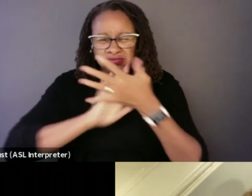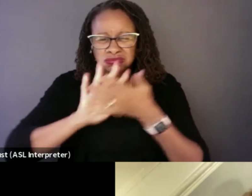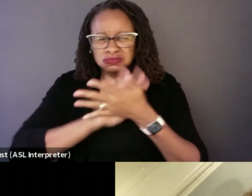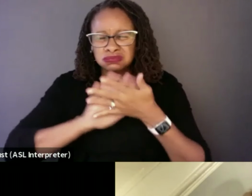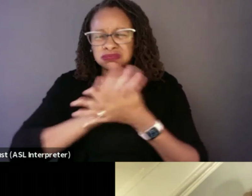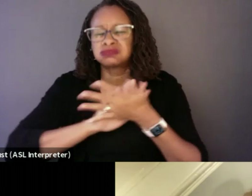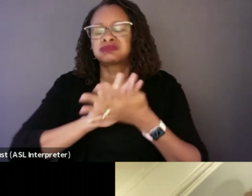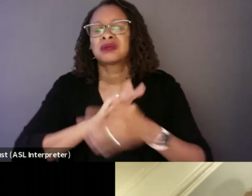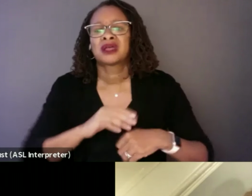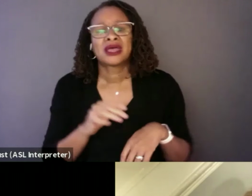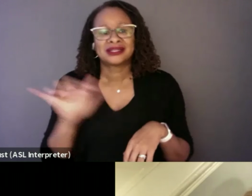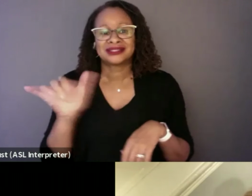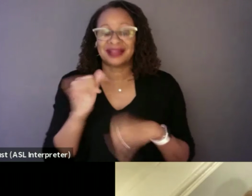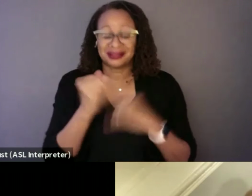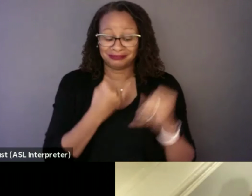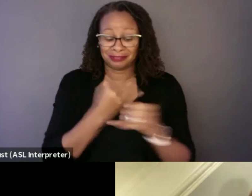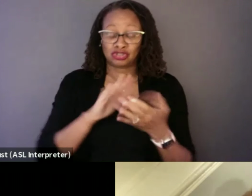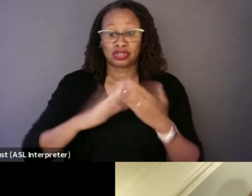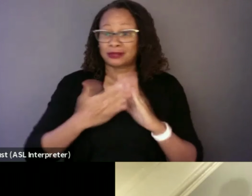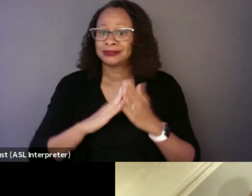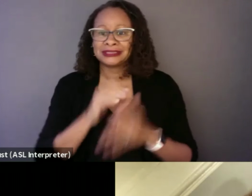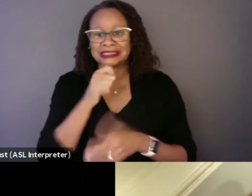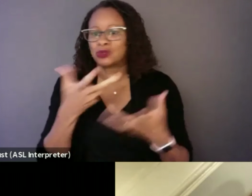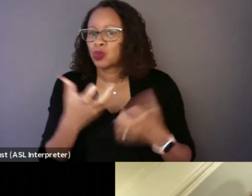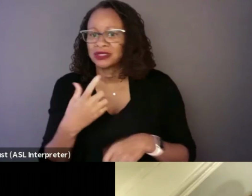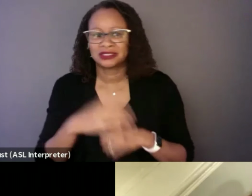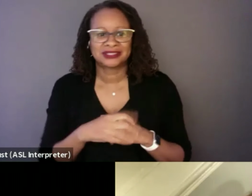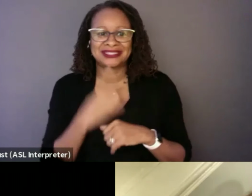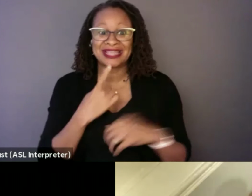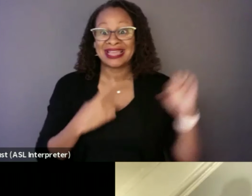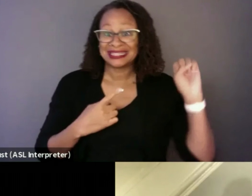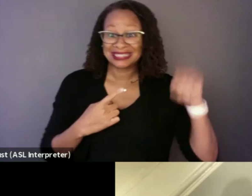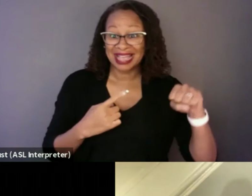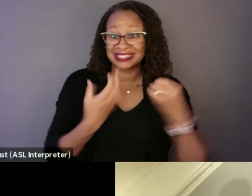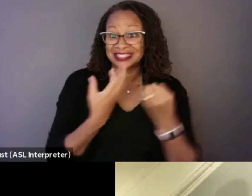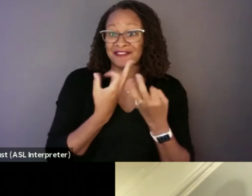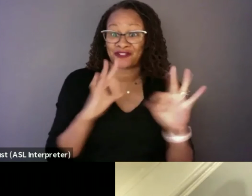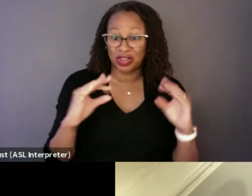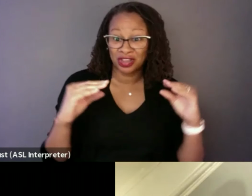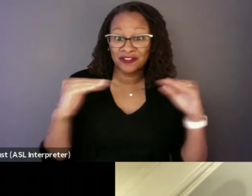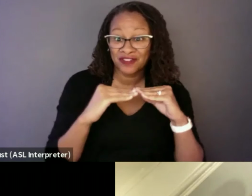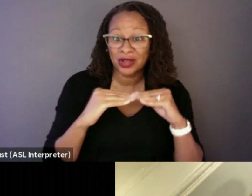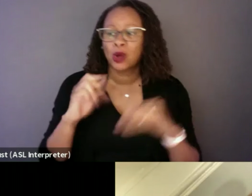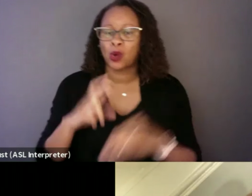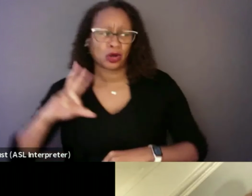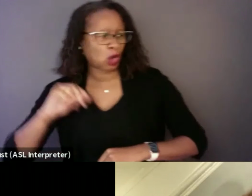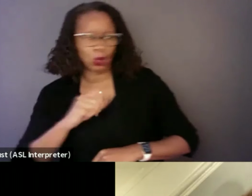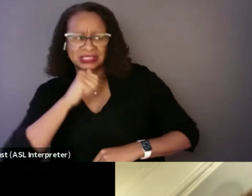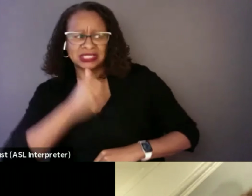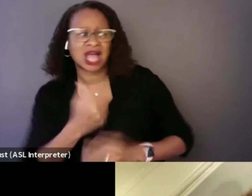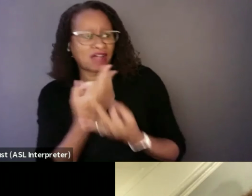it was like the international community didn't want to say, yes, it's free or fair, or no, it's not free or fair. And I